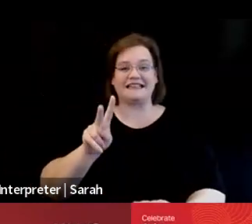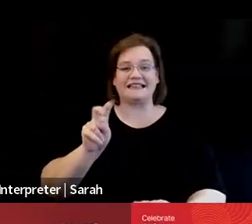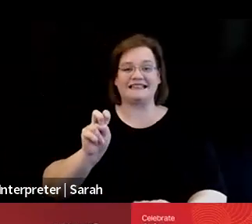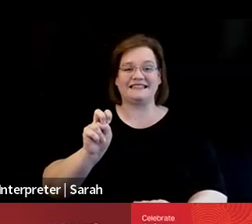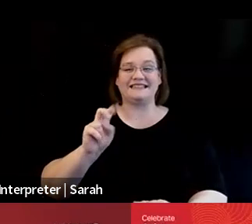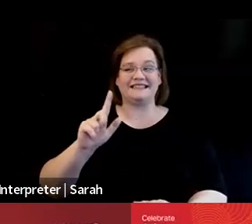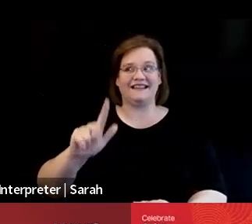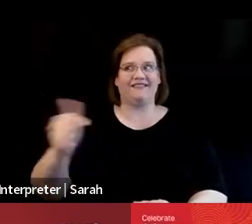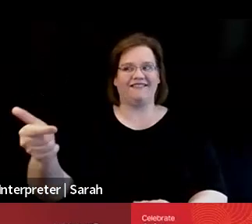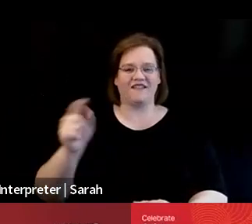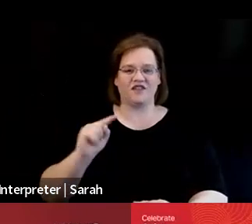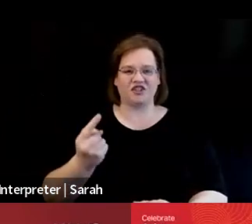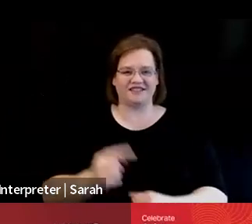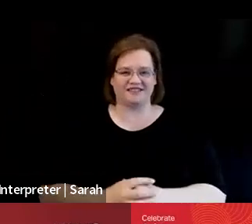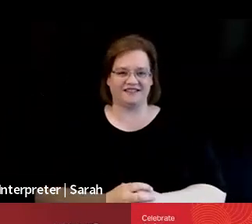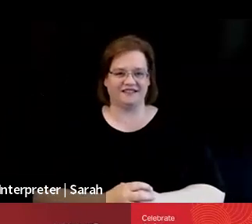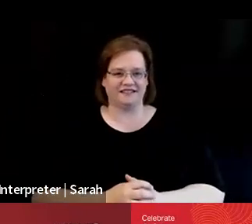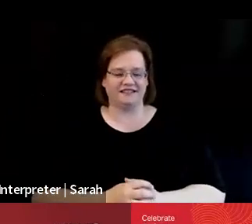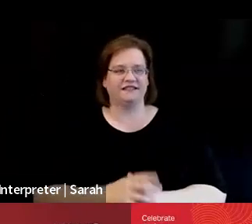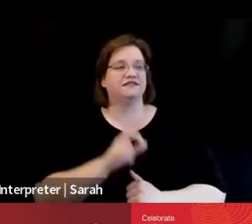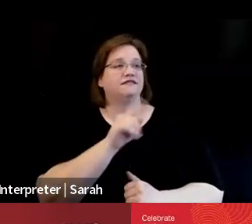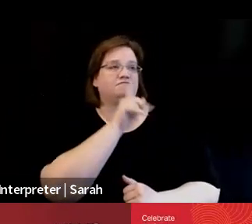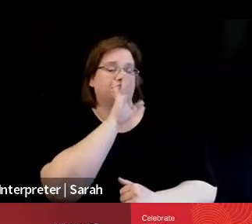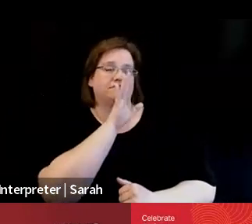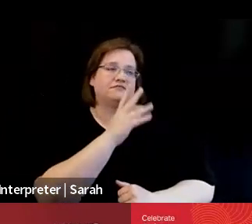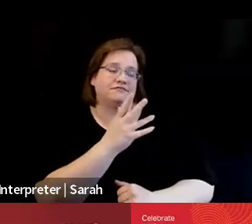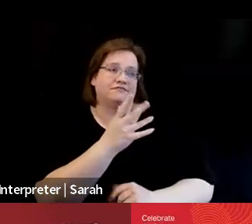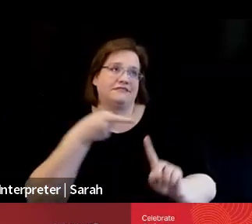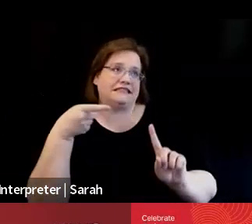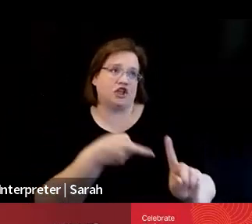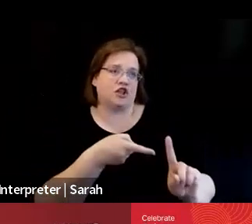first. I would just say essentially that we,